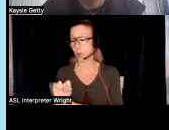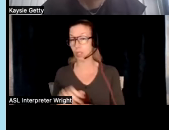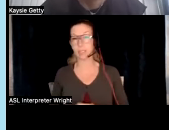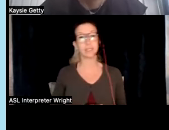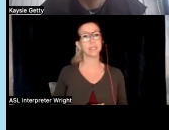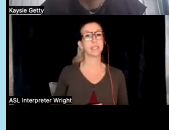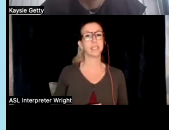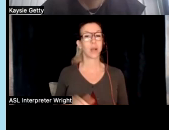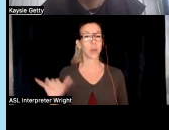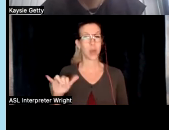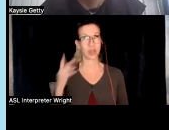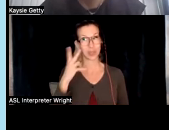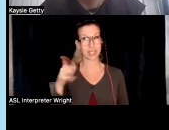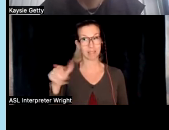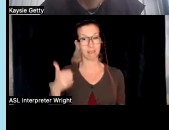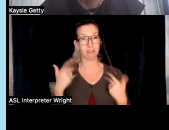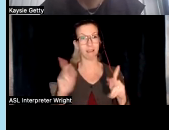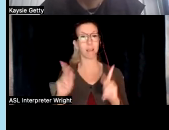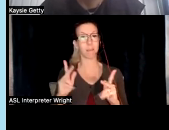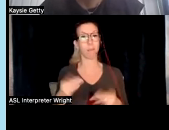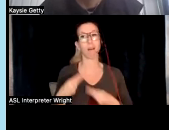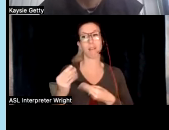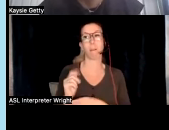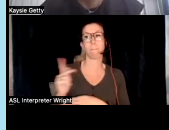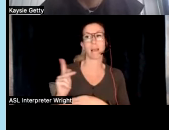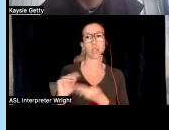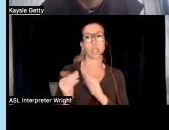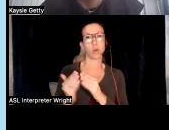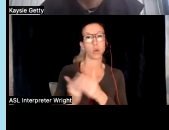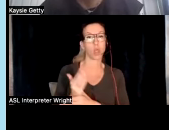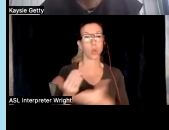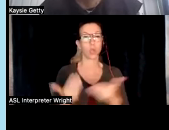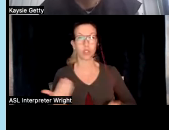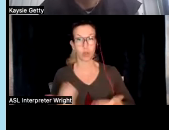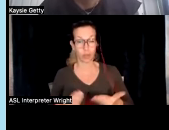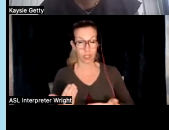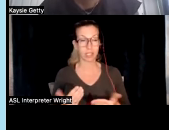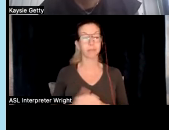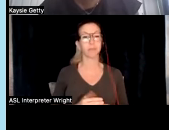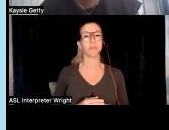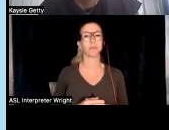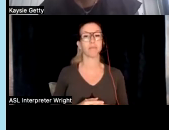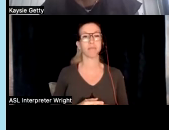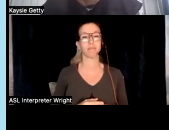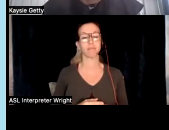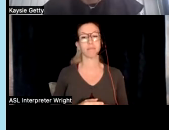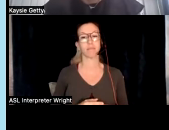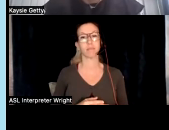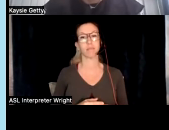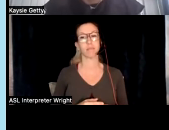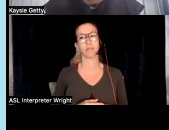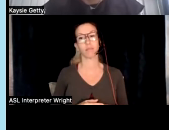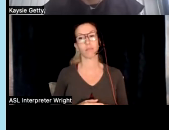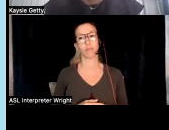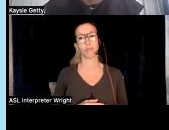people giving back to their community through service or through community service in society.